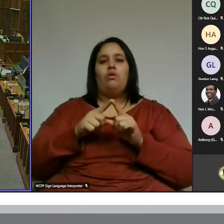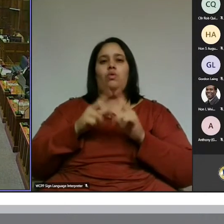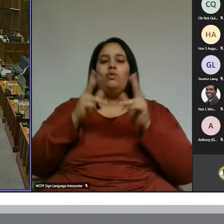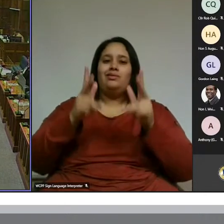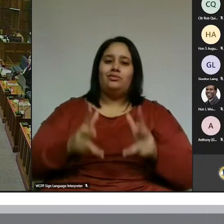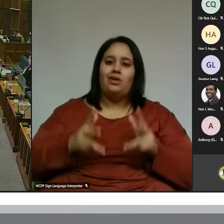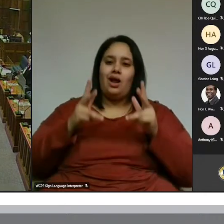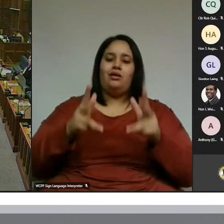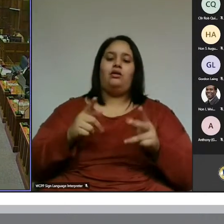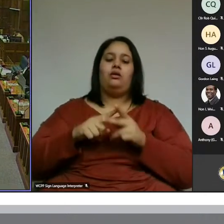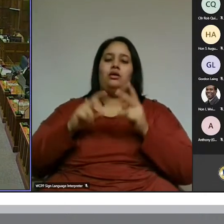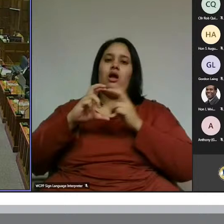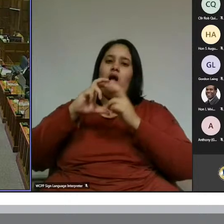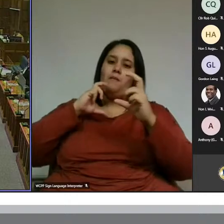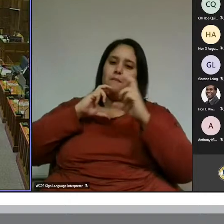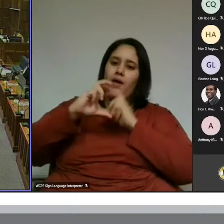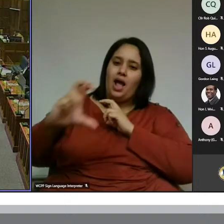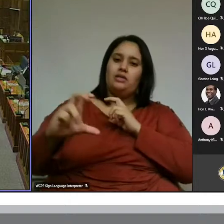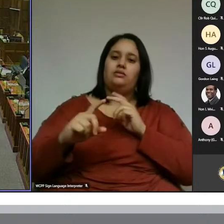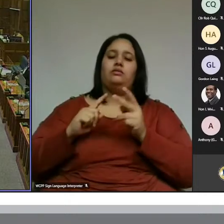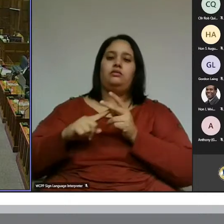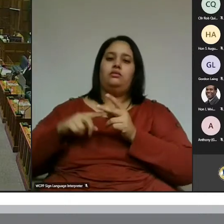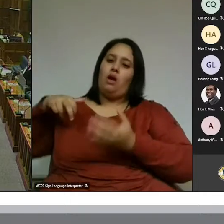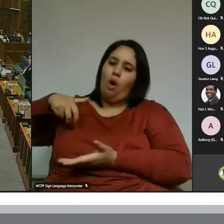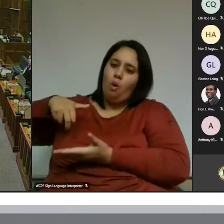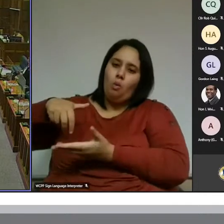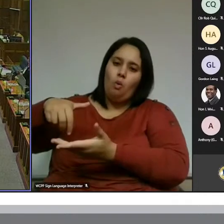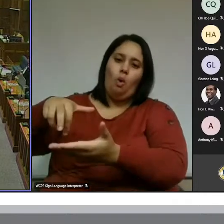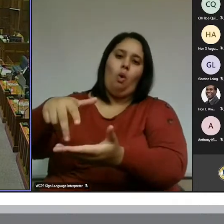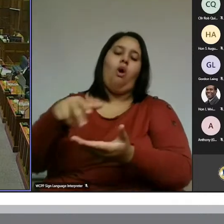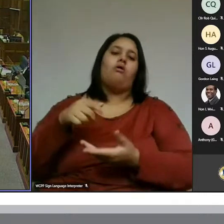trucks, and pedestrians.